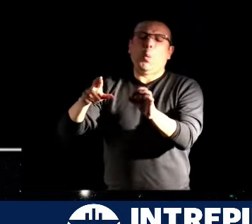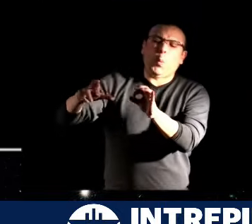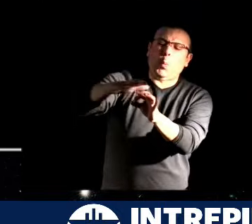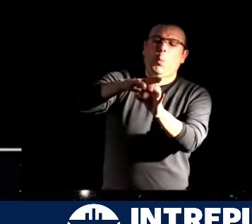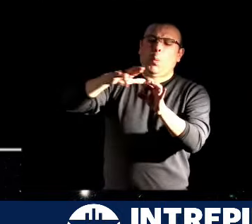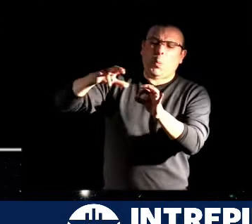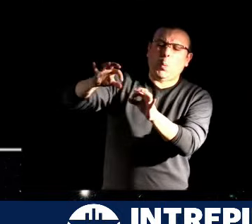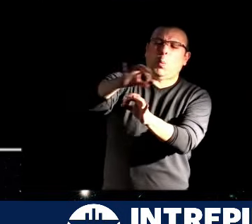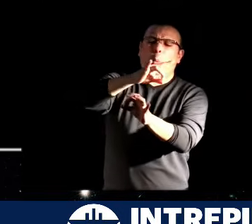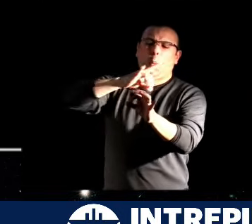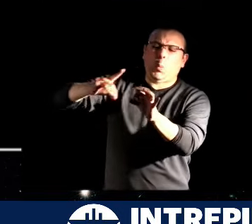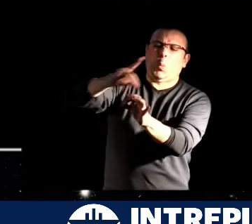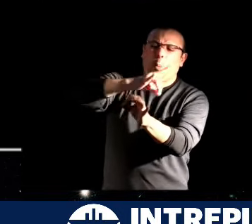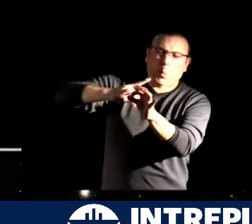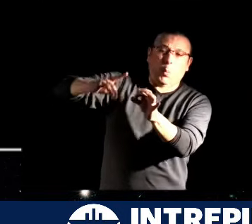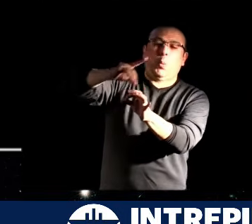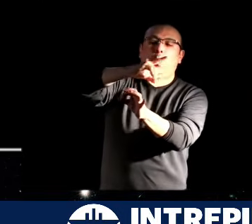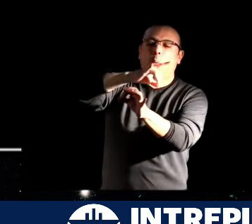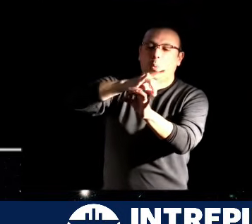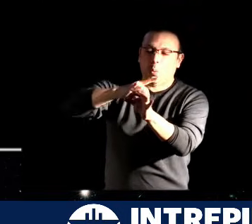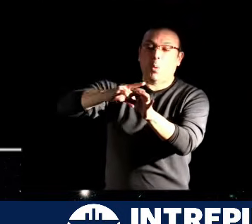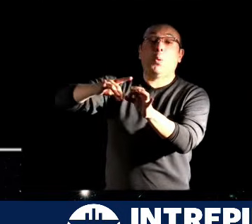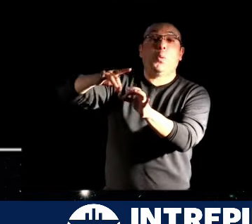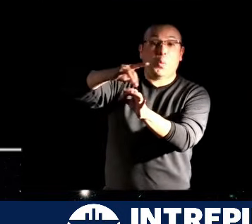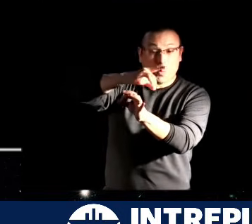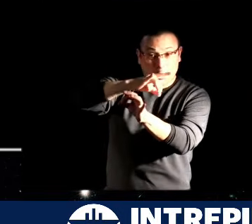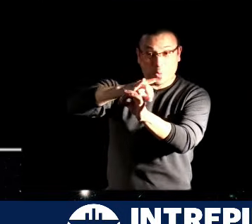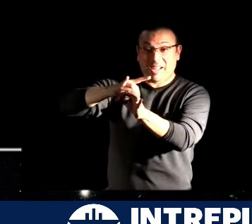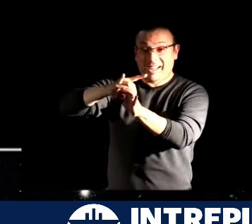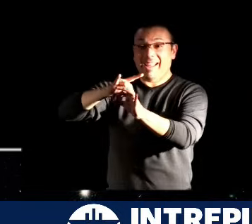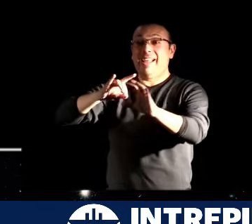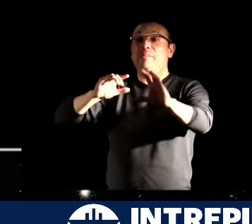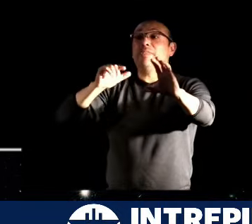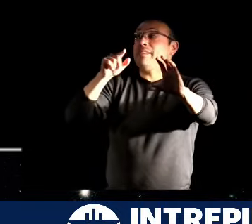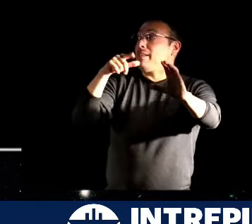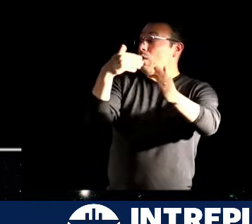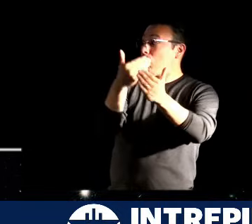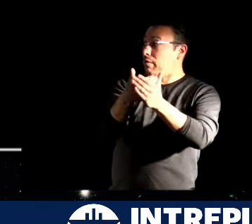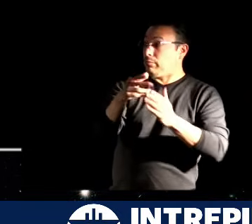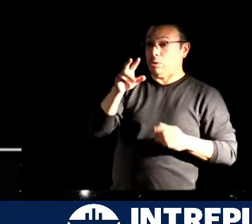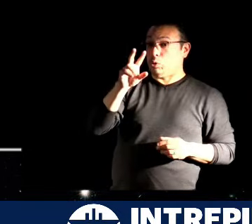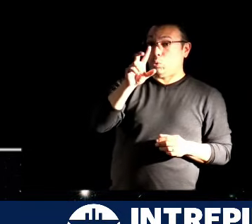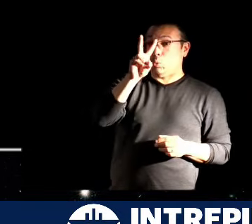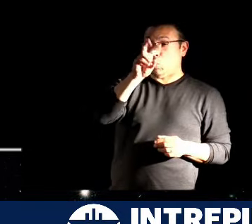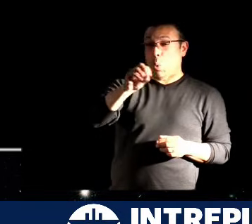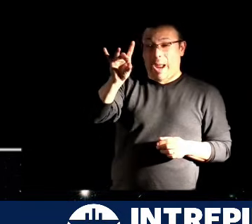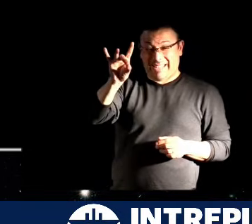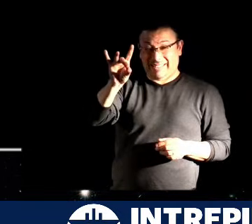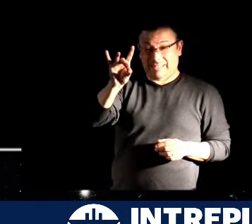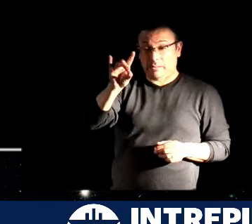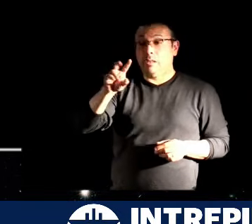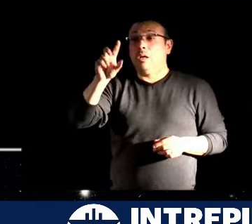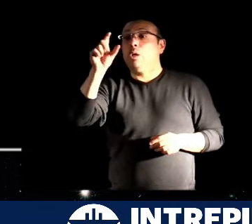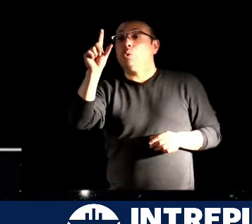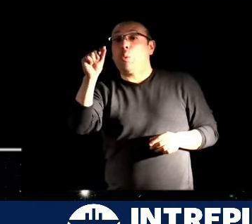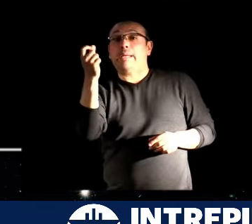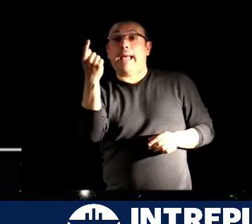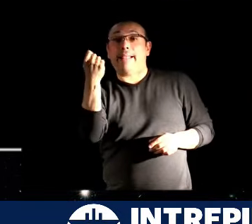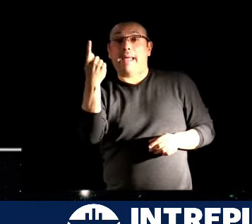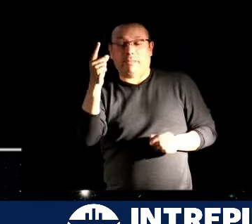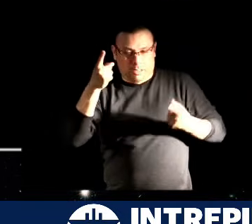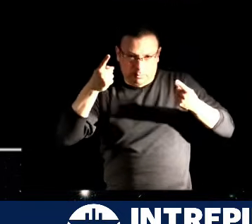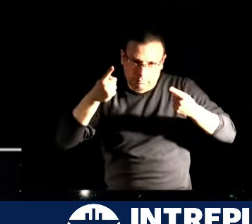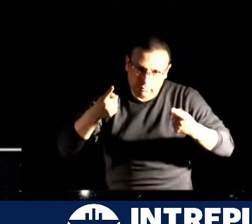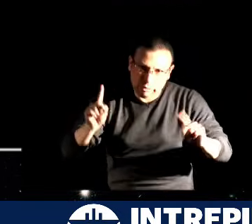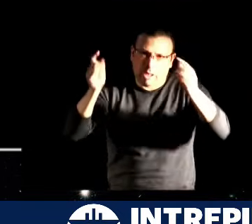going that way. We were able to unlock the design from 2008 to 2011 to be able to actually do this. And you'll see